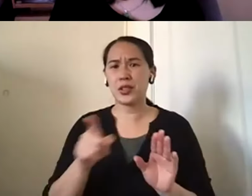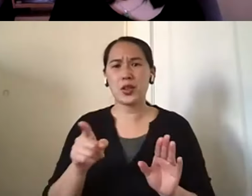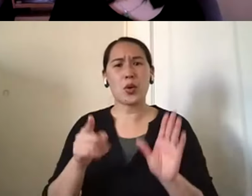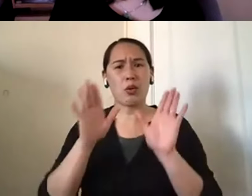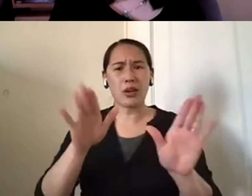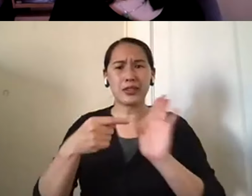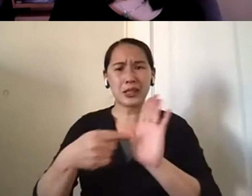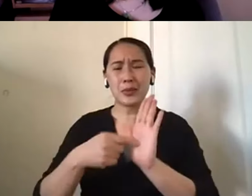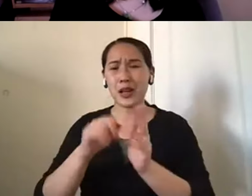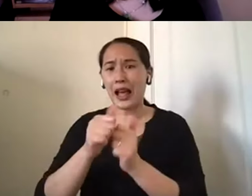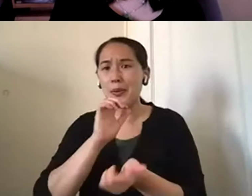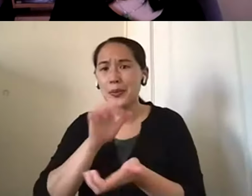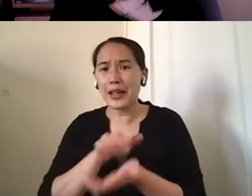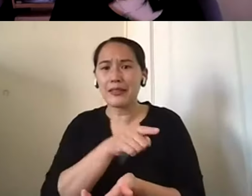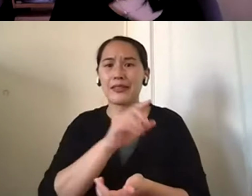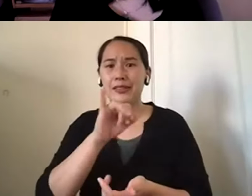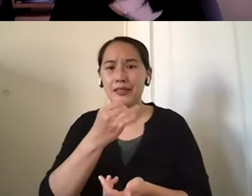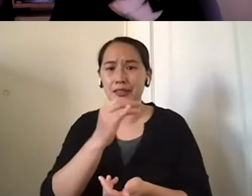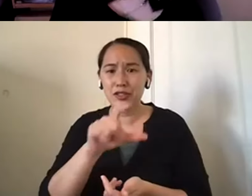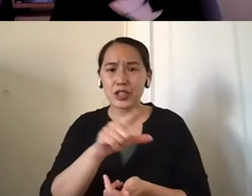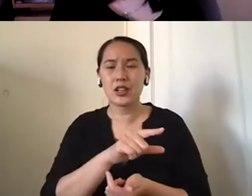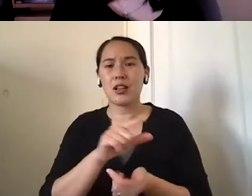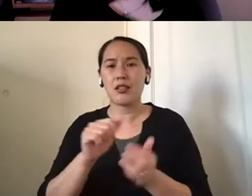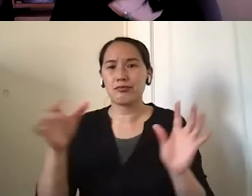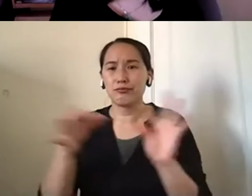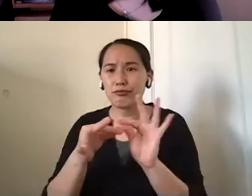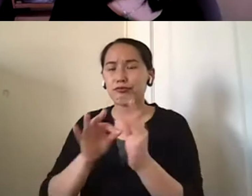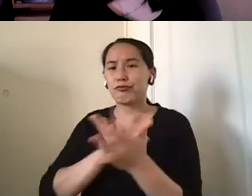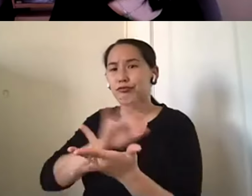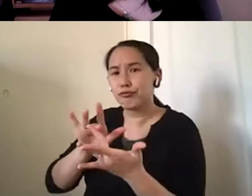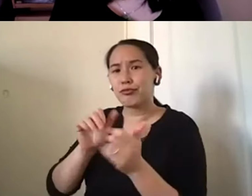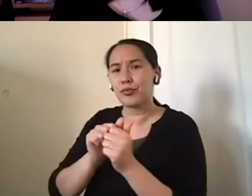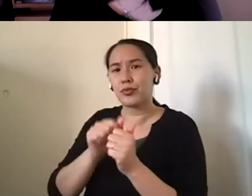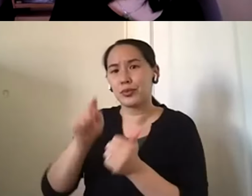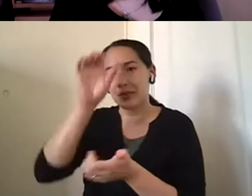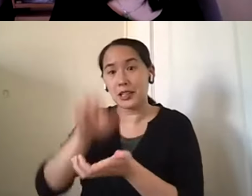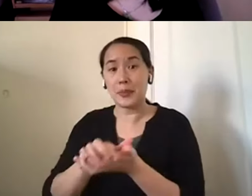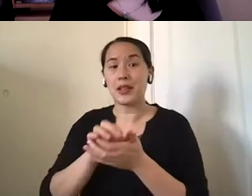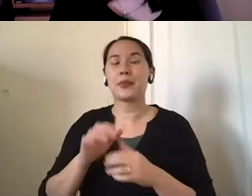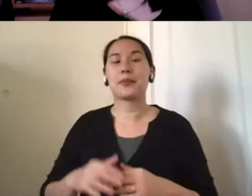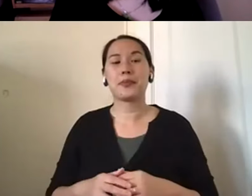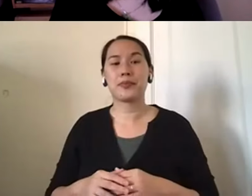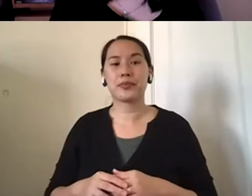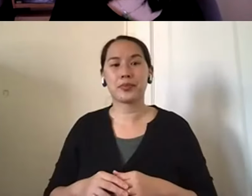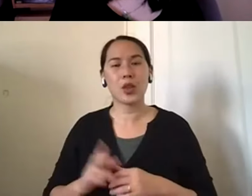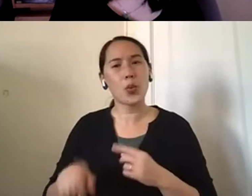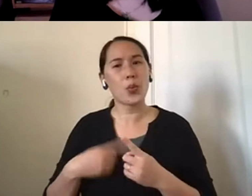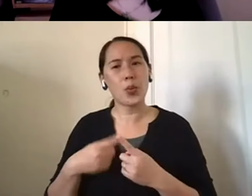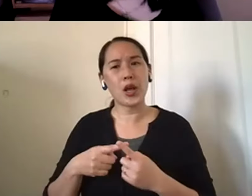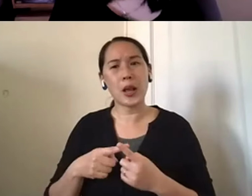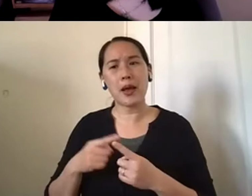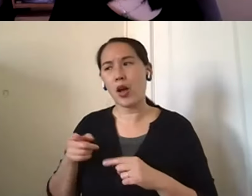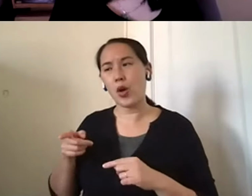the wife, how Jill connected with her husband in ways she found connection. How about the hired